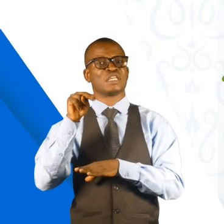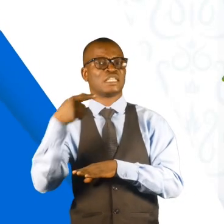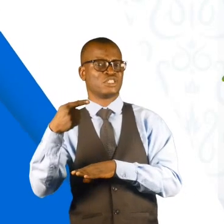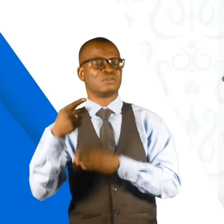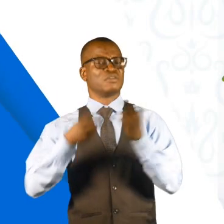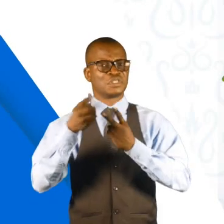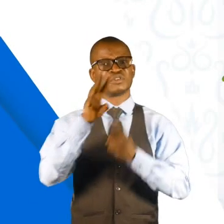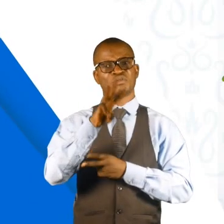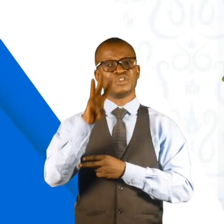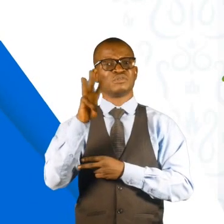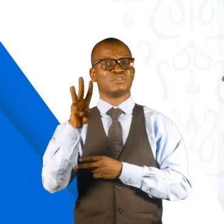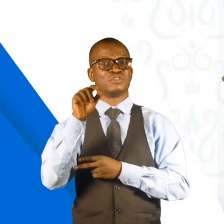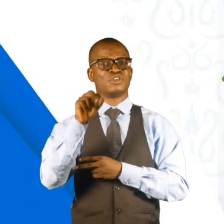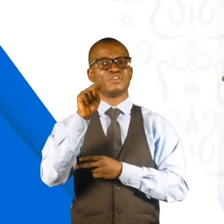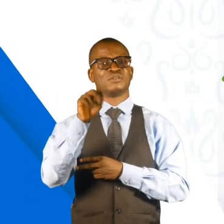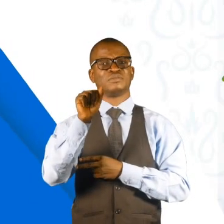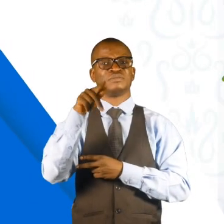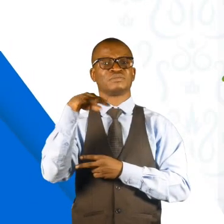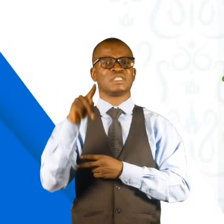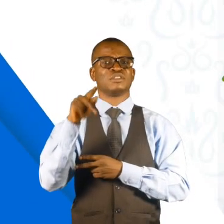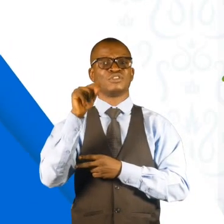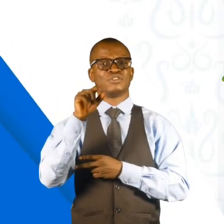info@naptip.gov.ng. Visit our website